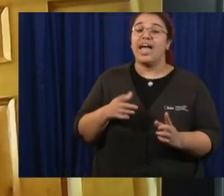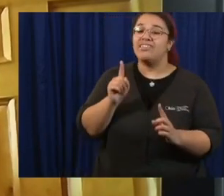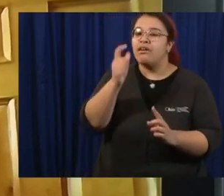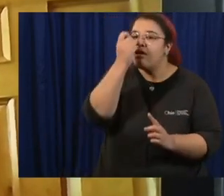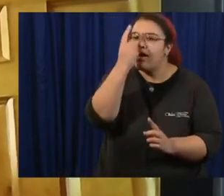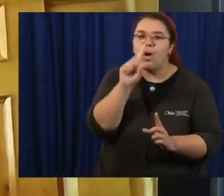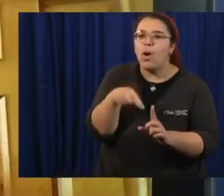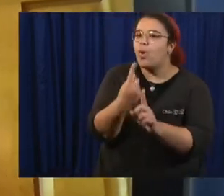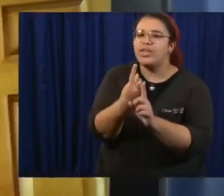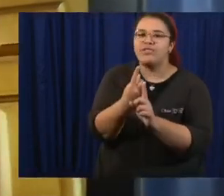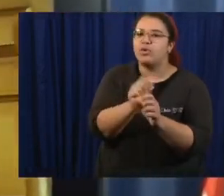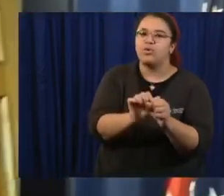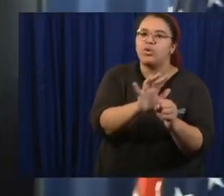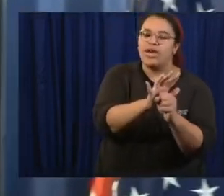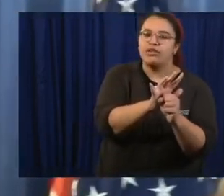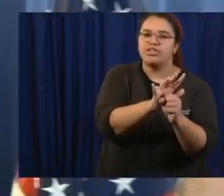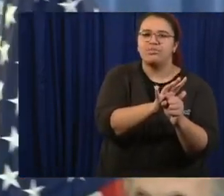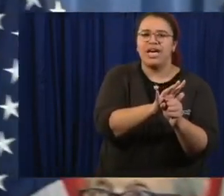or not.